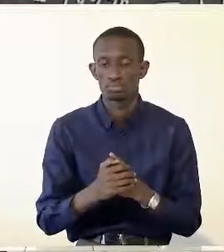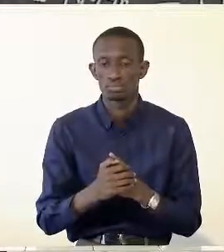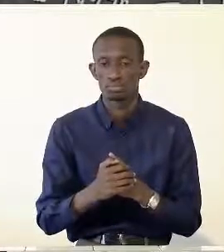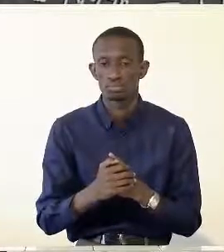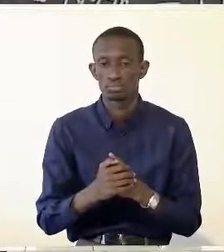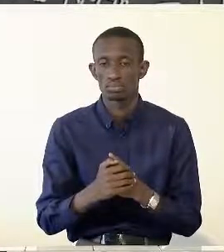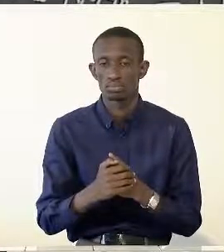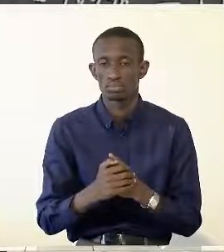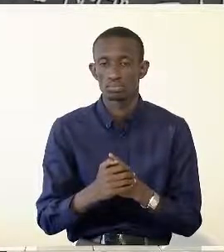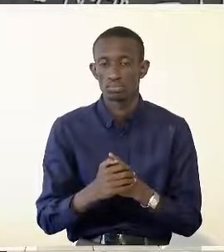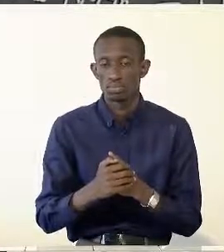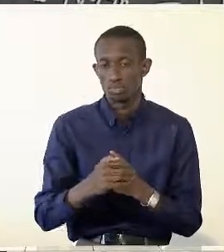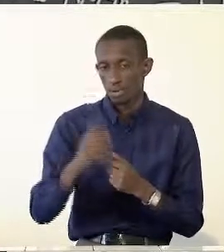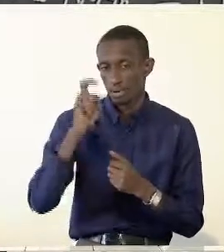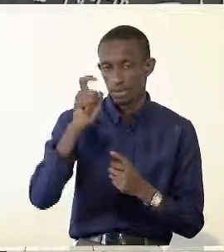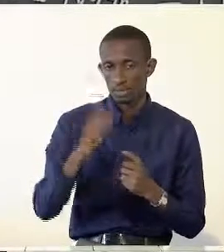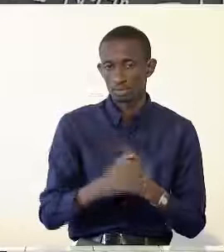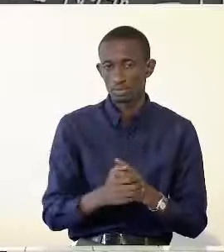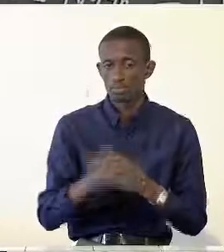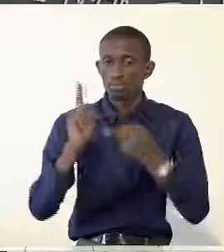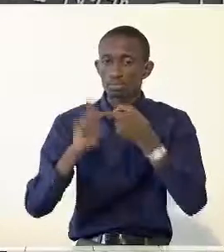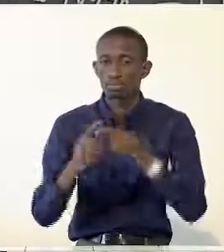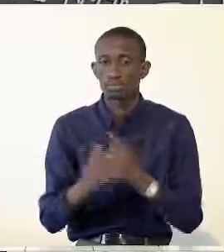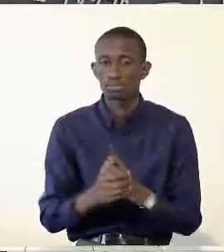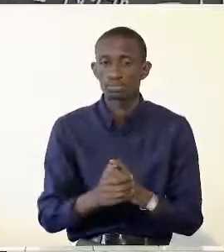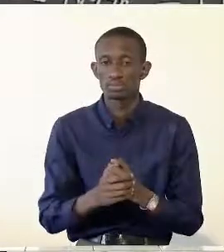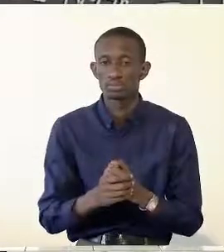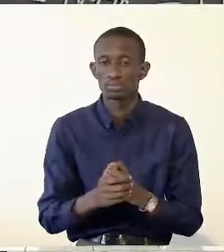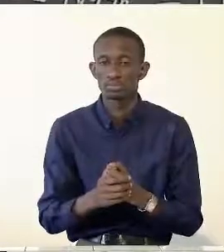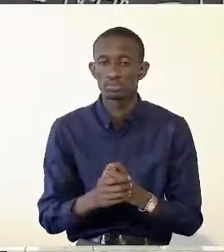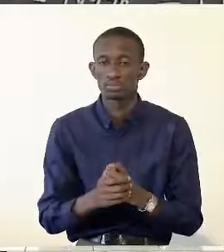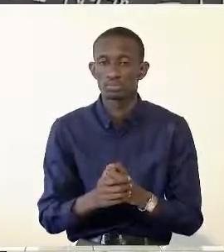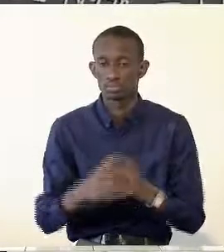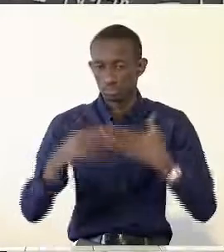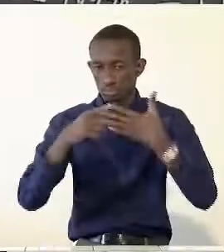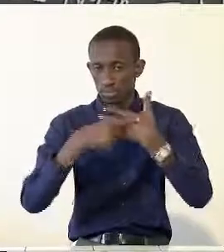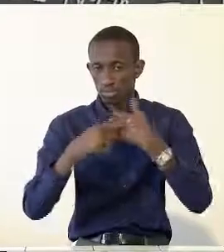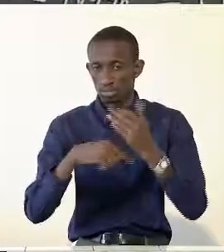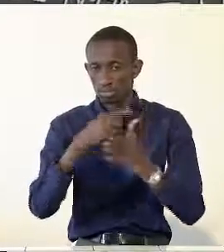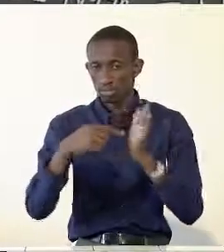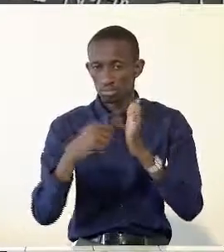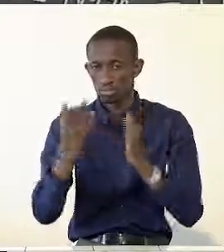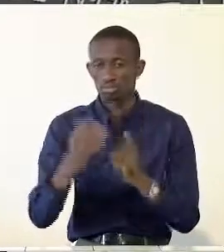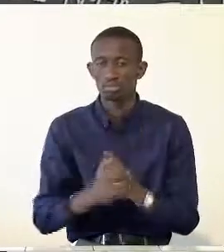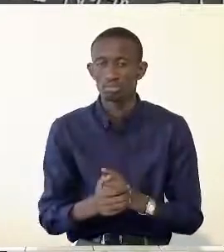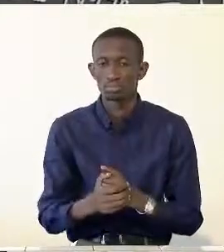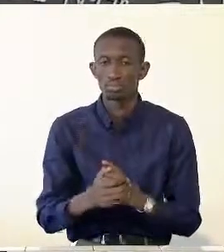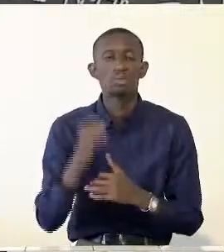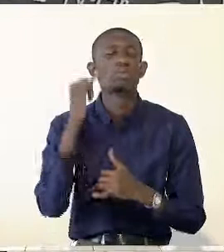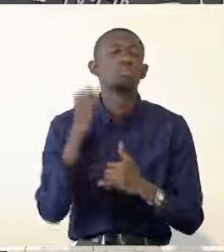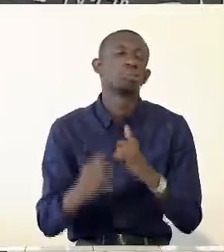of cos x plus c. Negative sign is there, and I'm